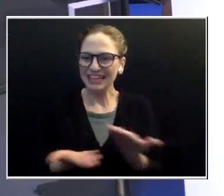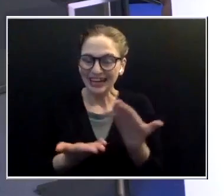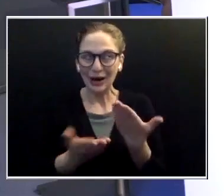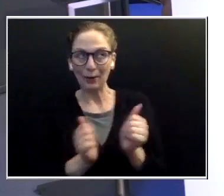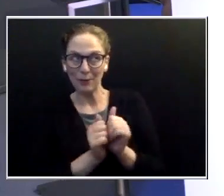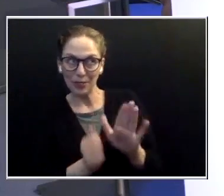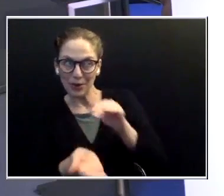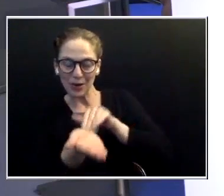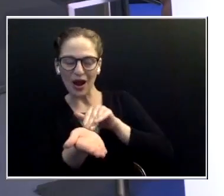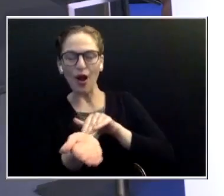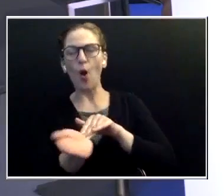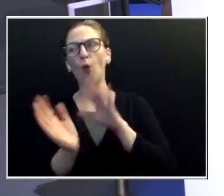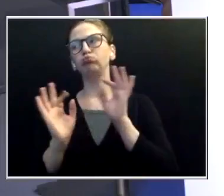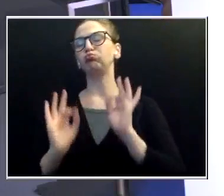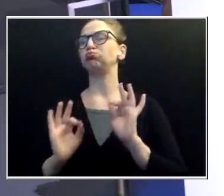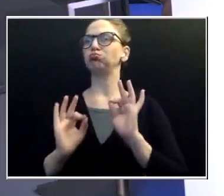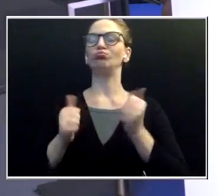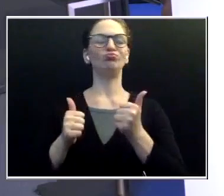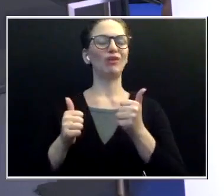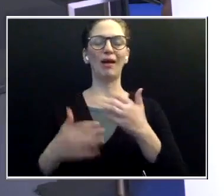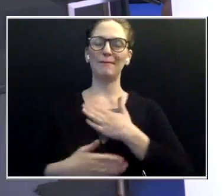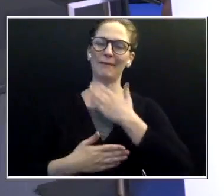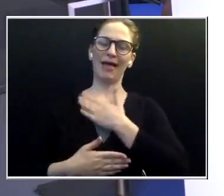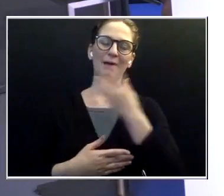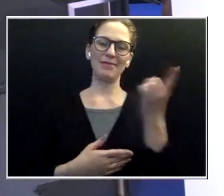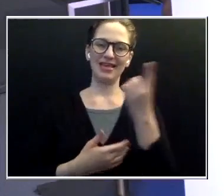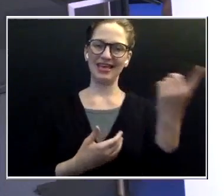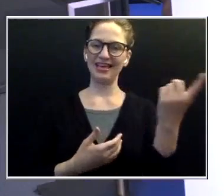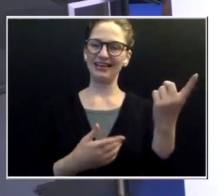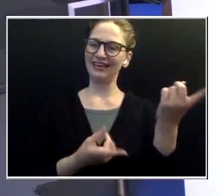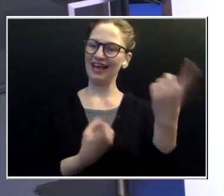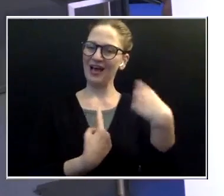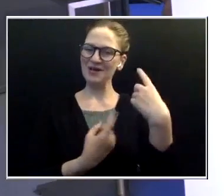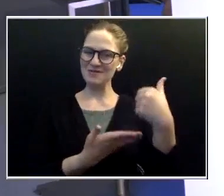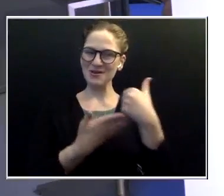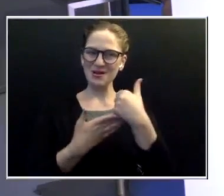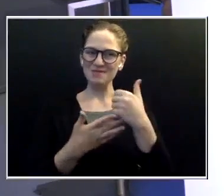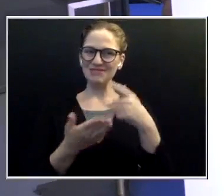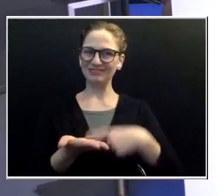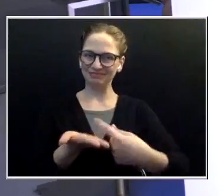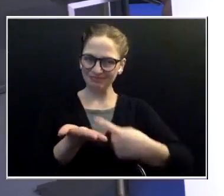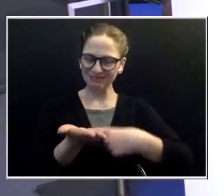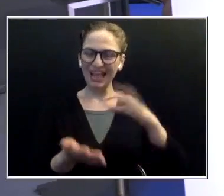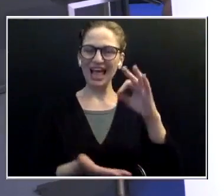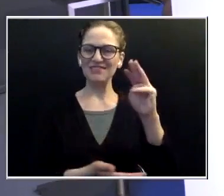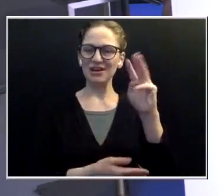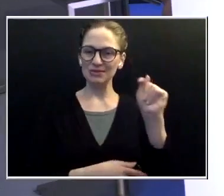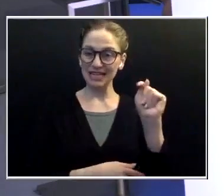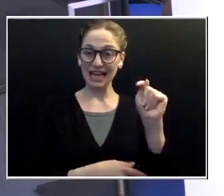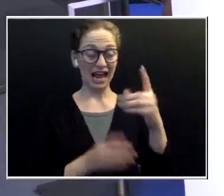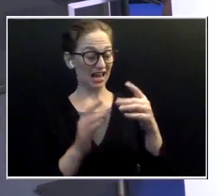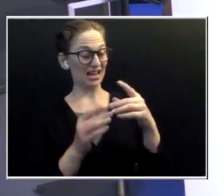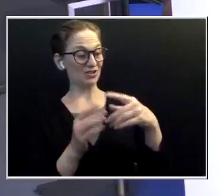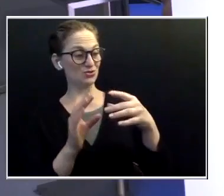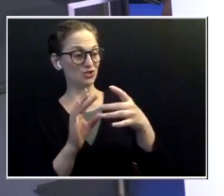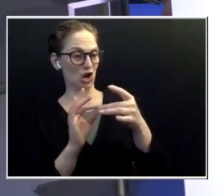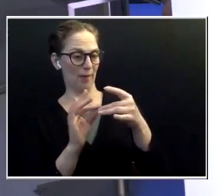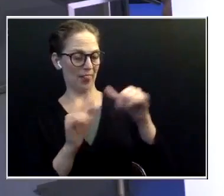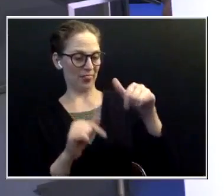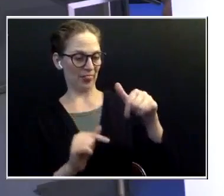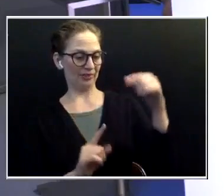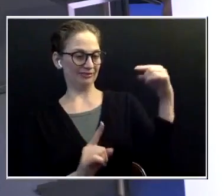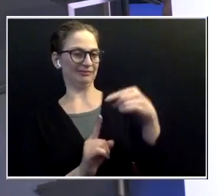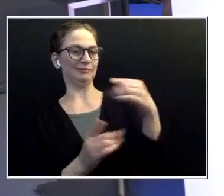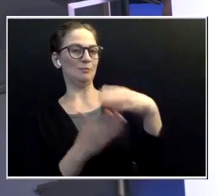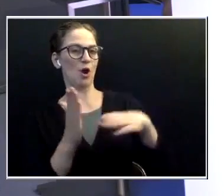came on to help me talk about FMT. Well, and to talk about this journey in your health, with your health journey, because you've been on